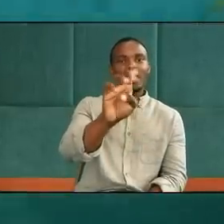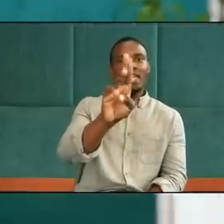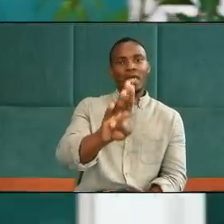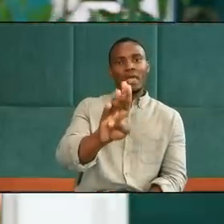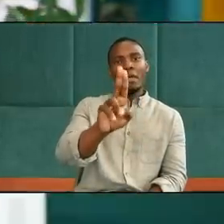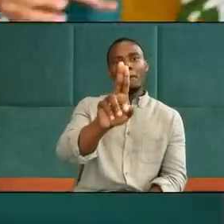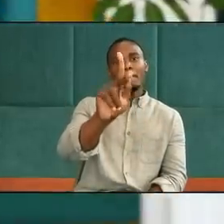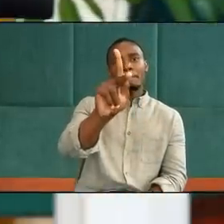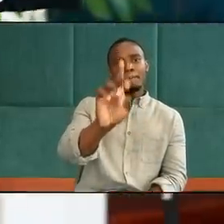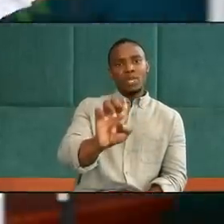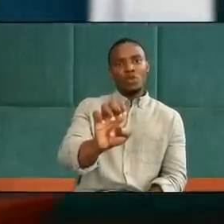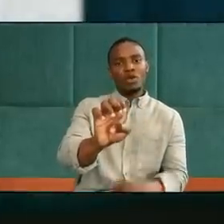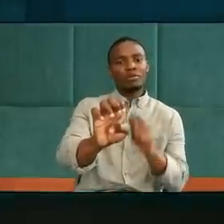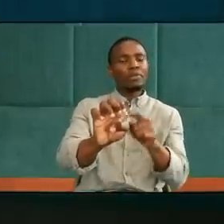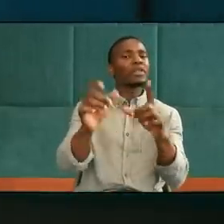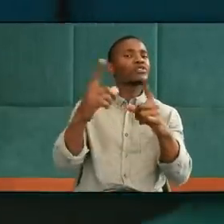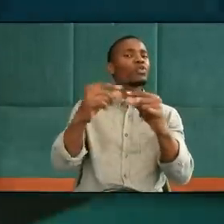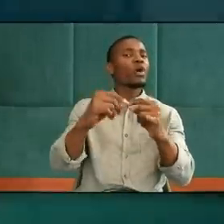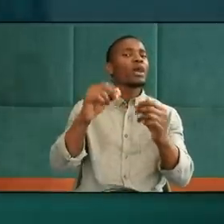Anybody know?